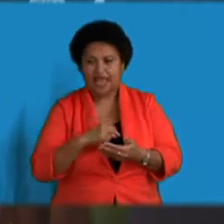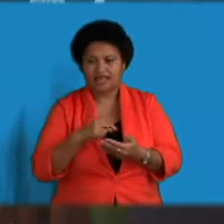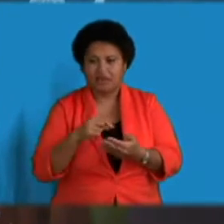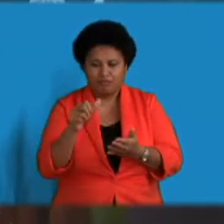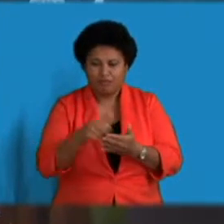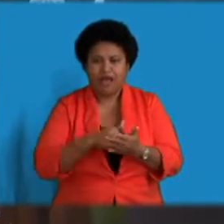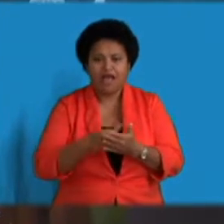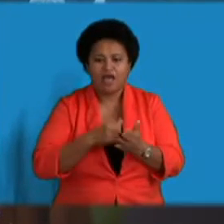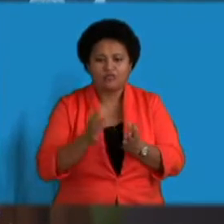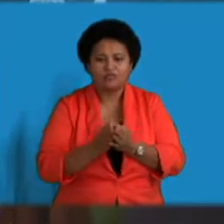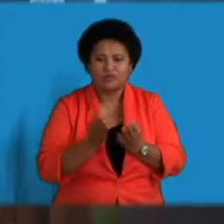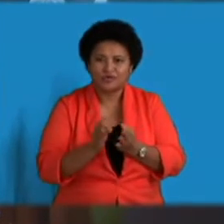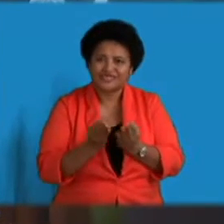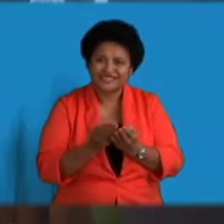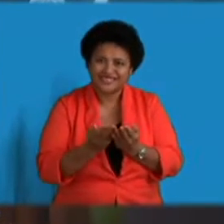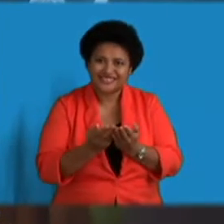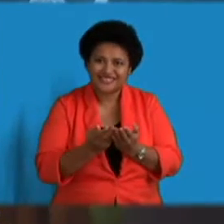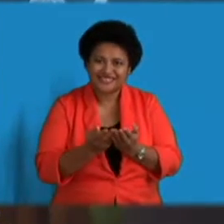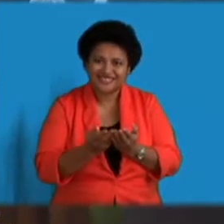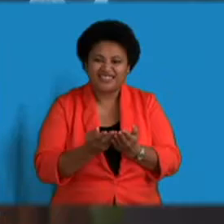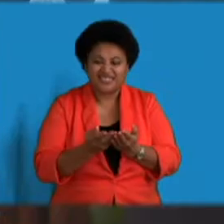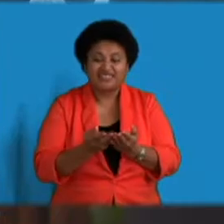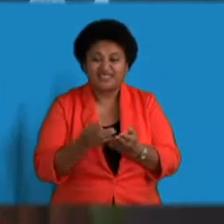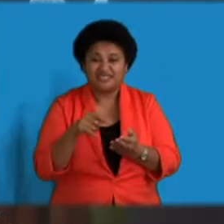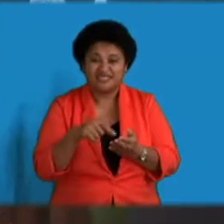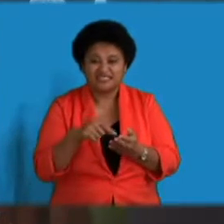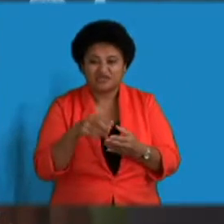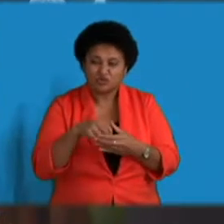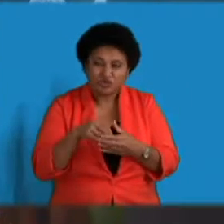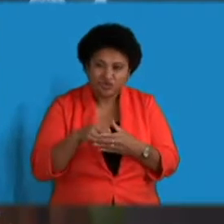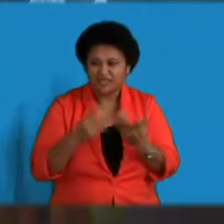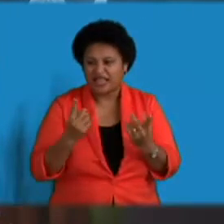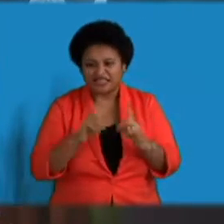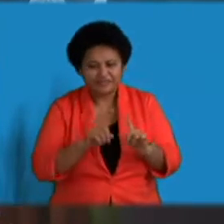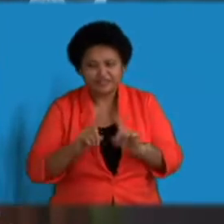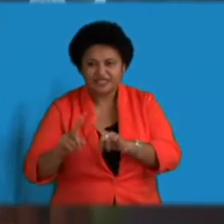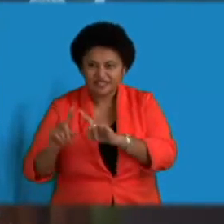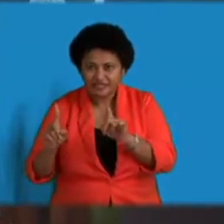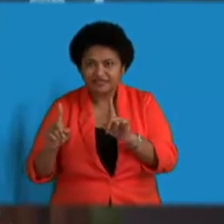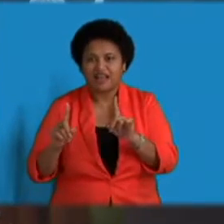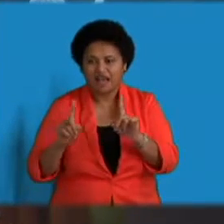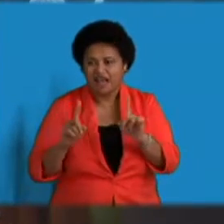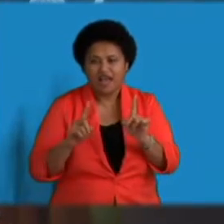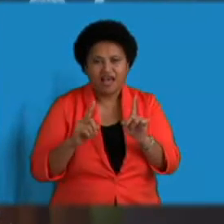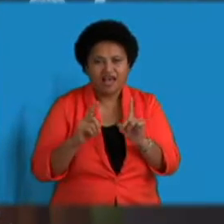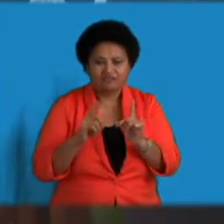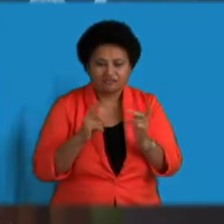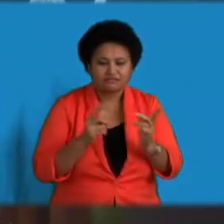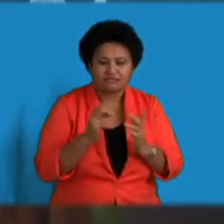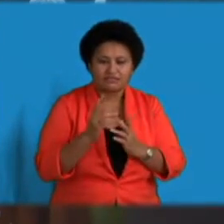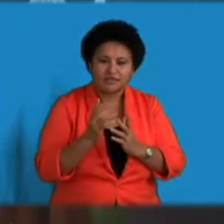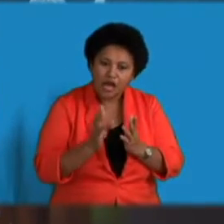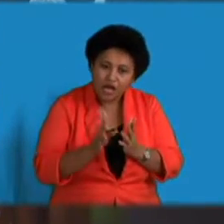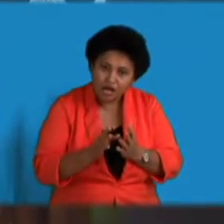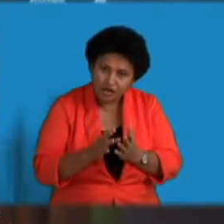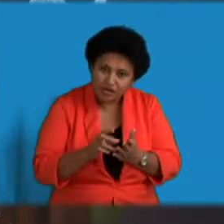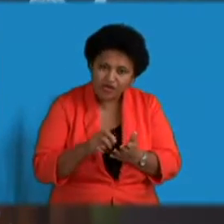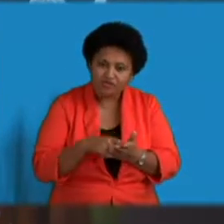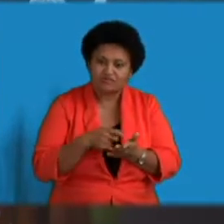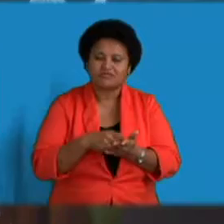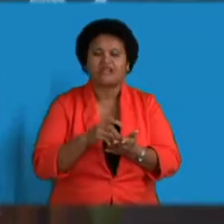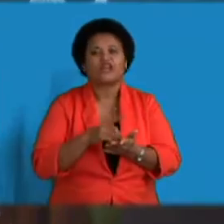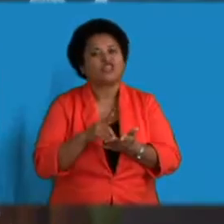libraries. These reading material includes encyclopedia, storybooks, etc. for